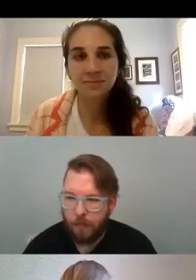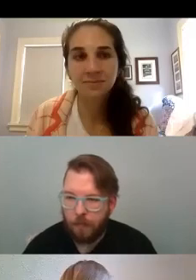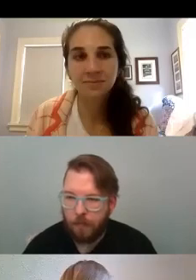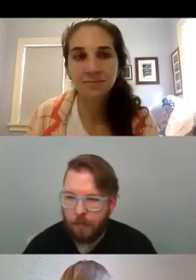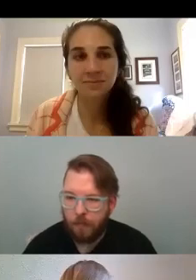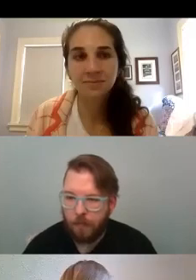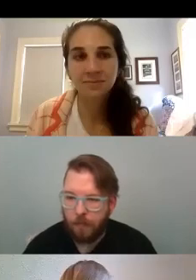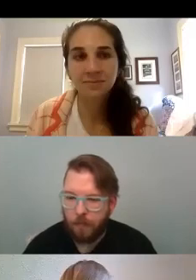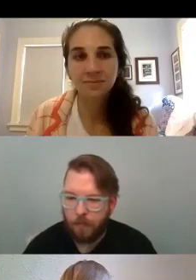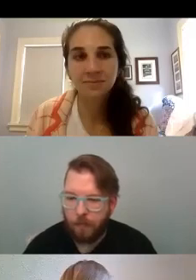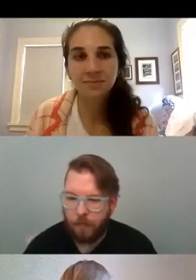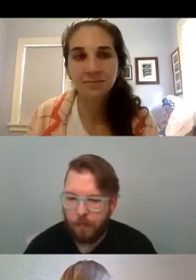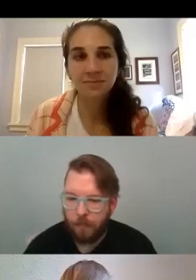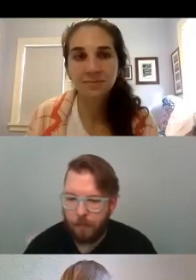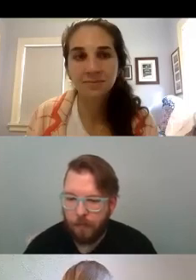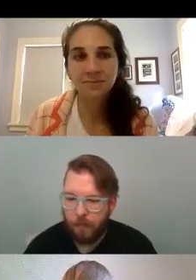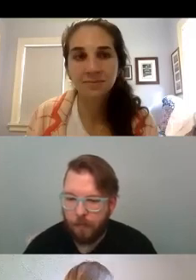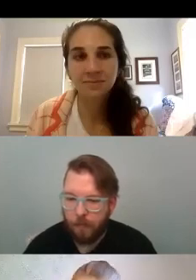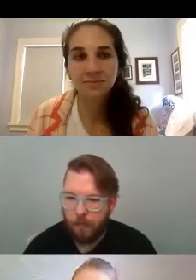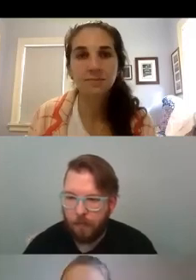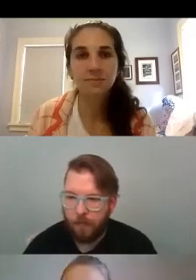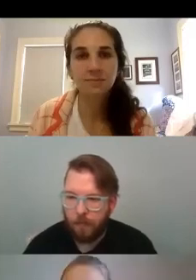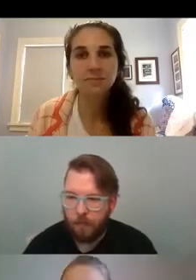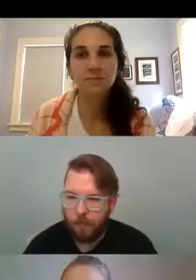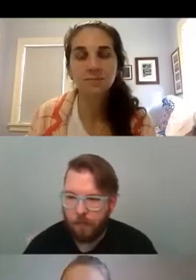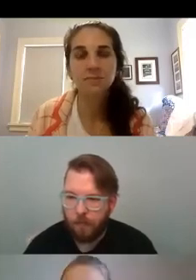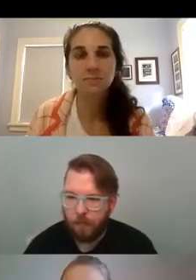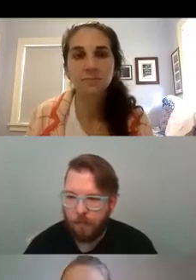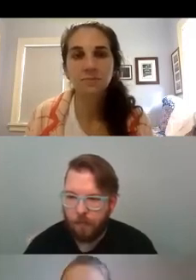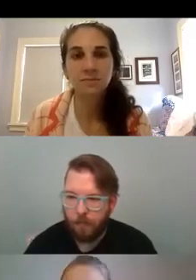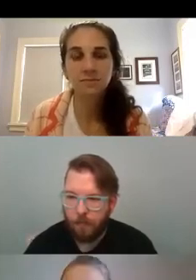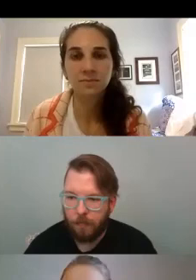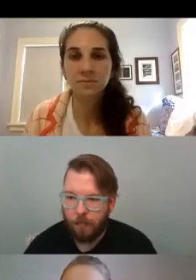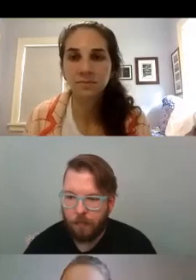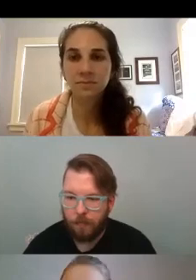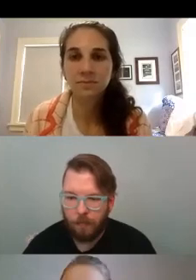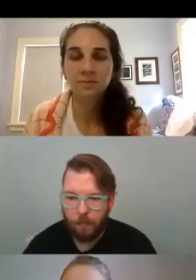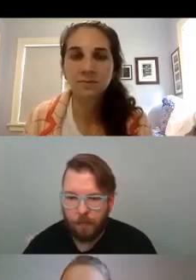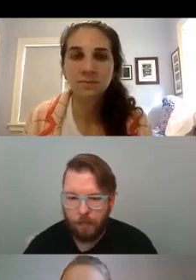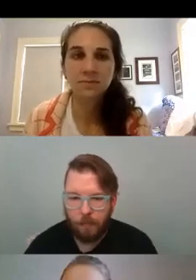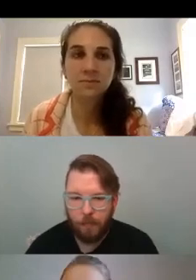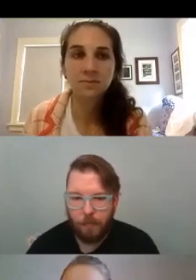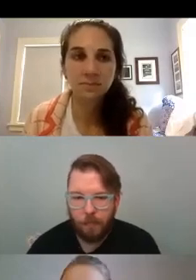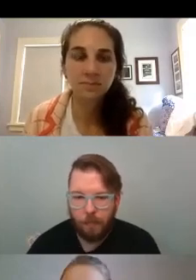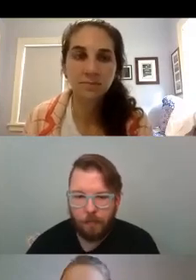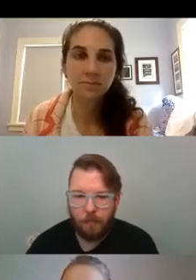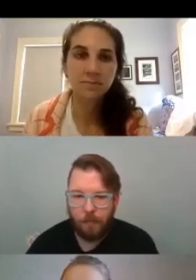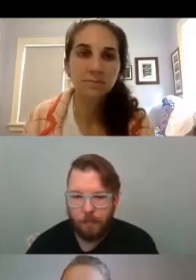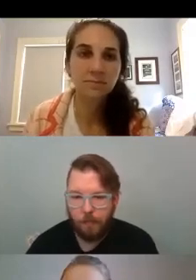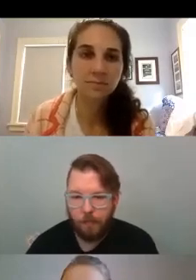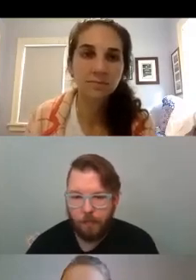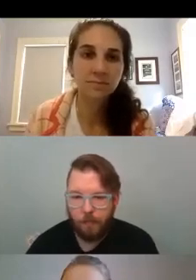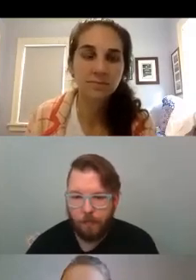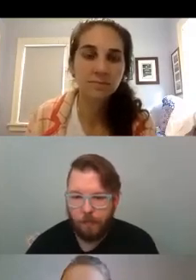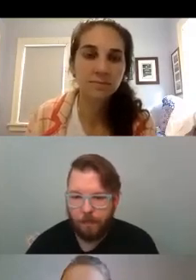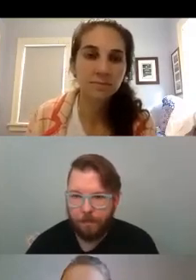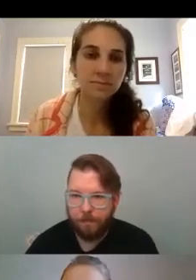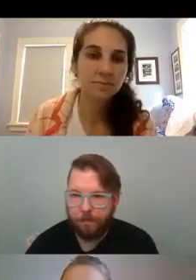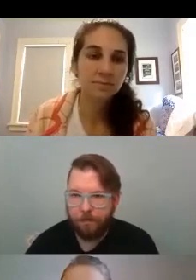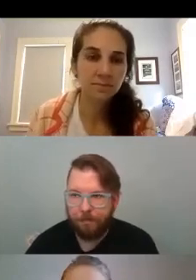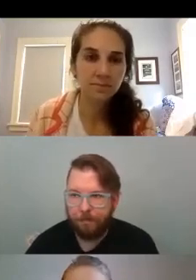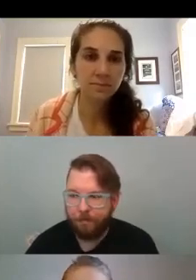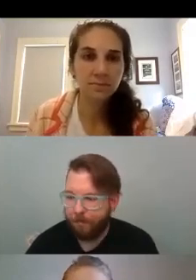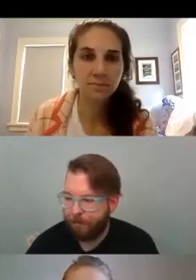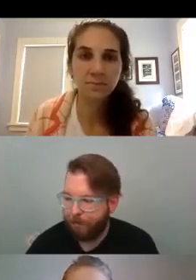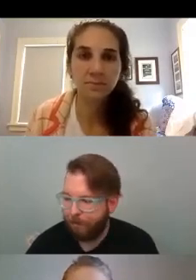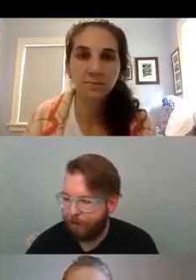each day of this group of managers, but also of this learning community is, I can sum up and send out to our